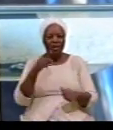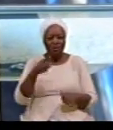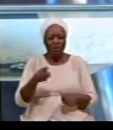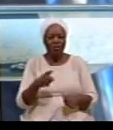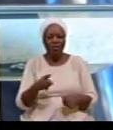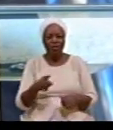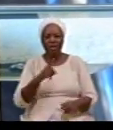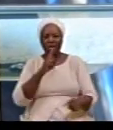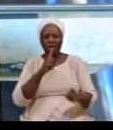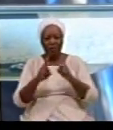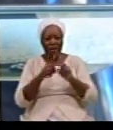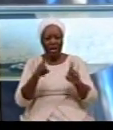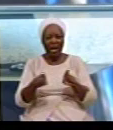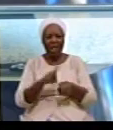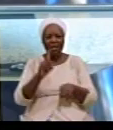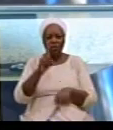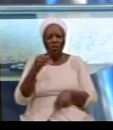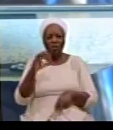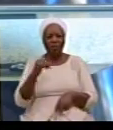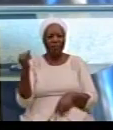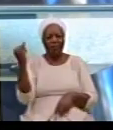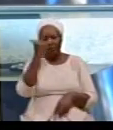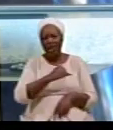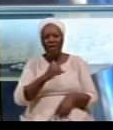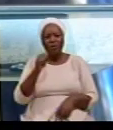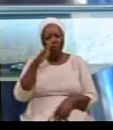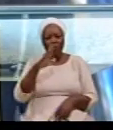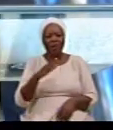as one of the foolish women speaketh.